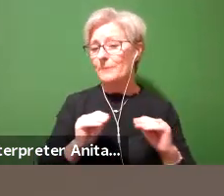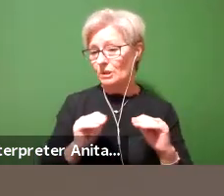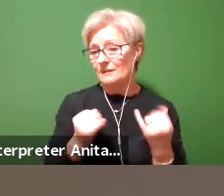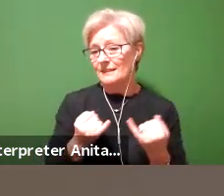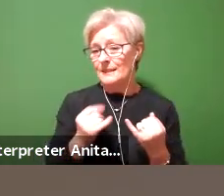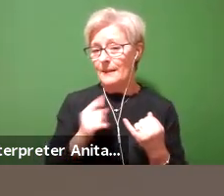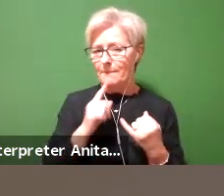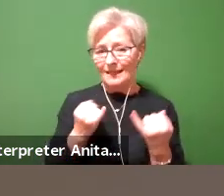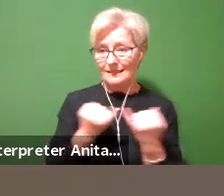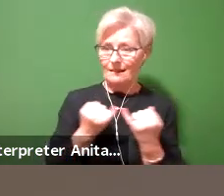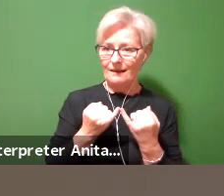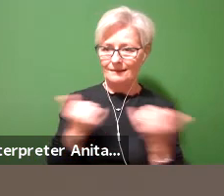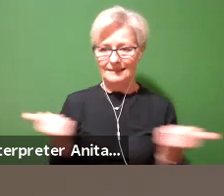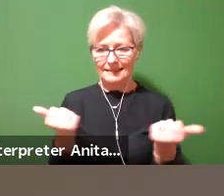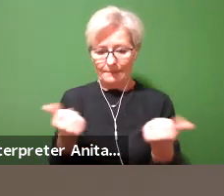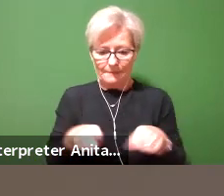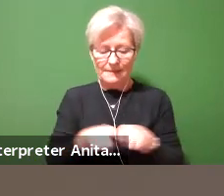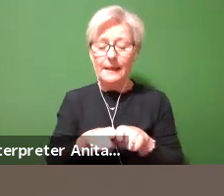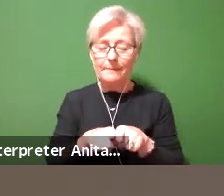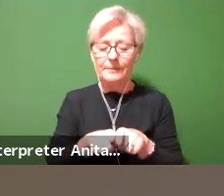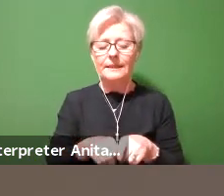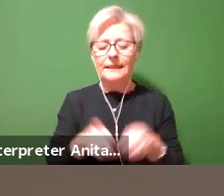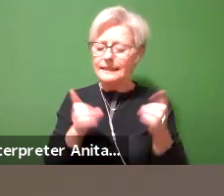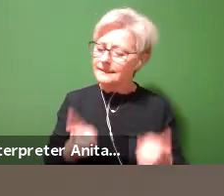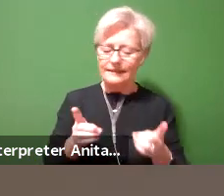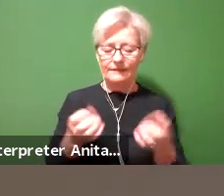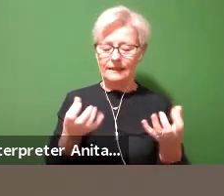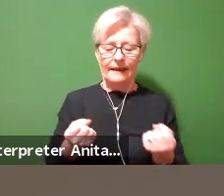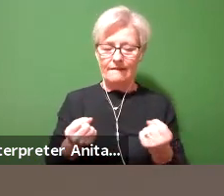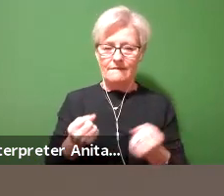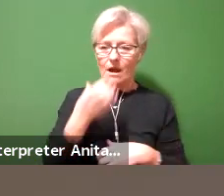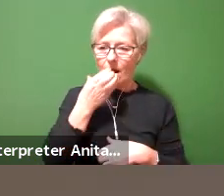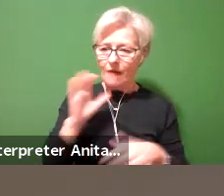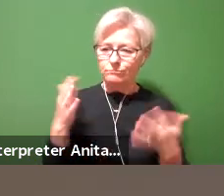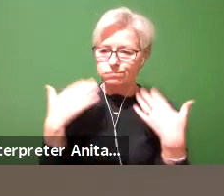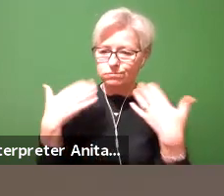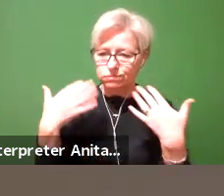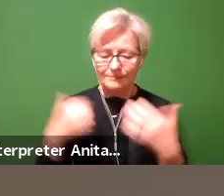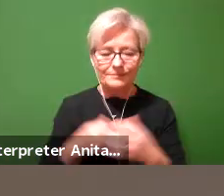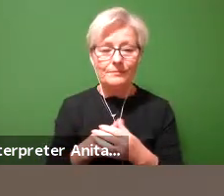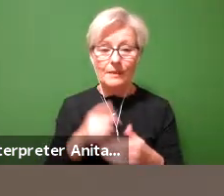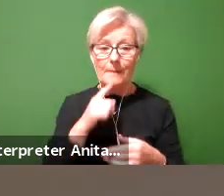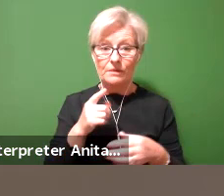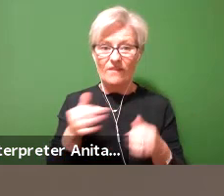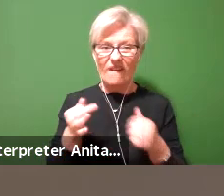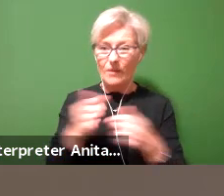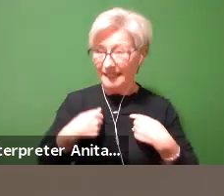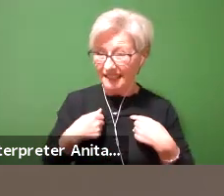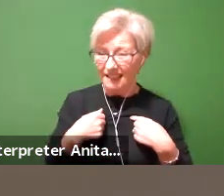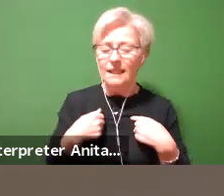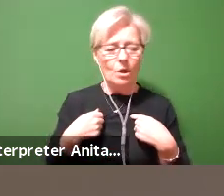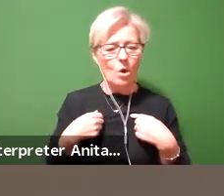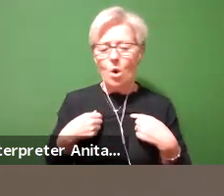But I would definitely get the hot flushes at stages or for me, it's actually insomnia is my